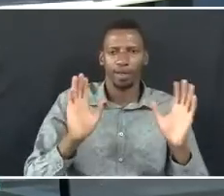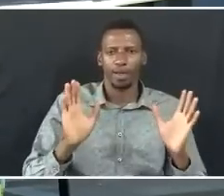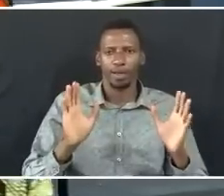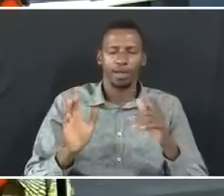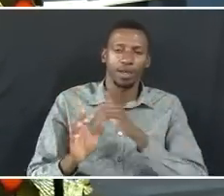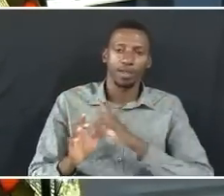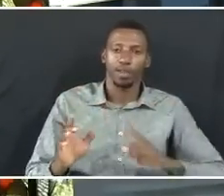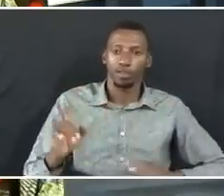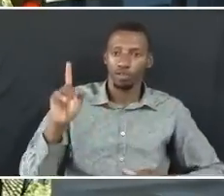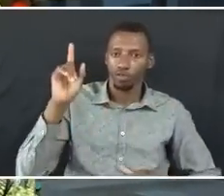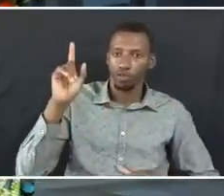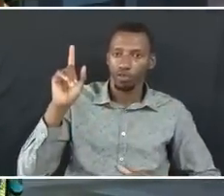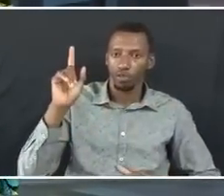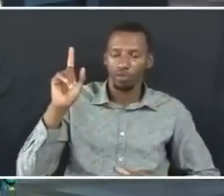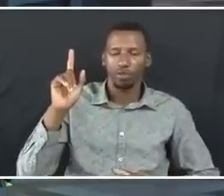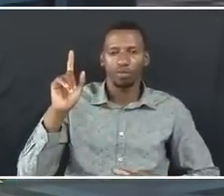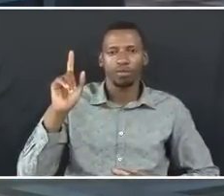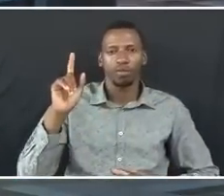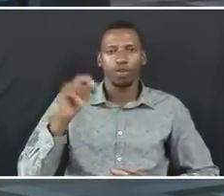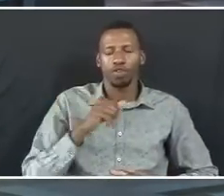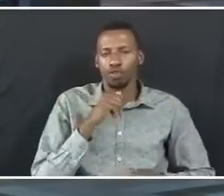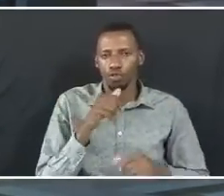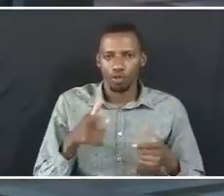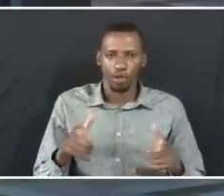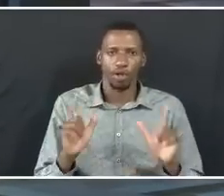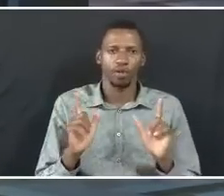what? Possible.